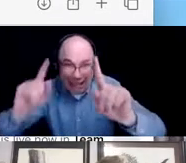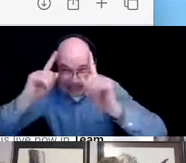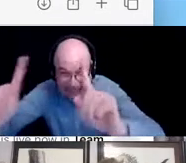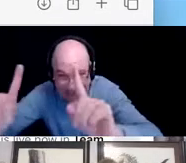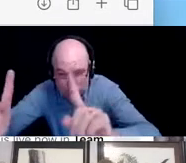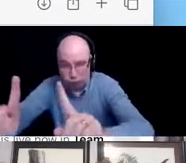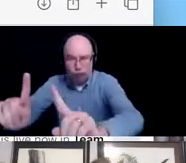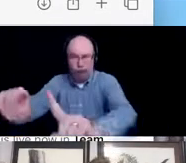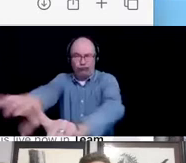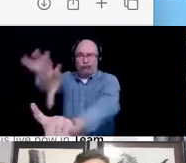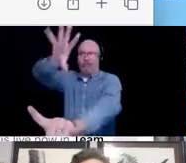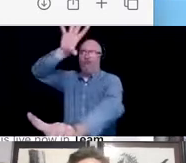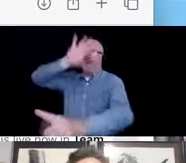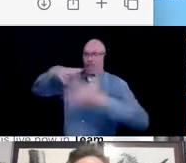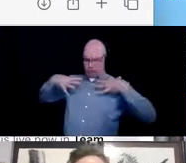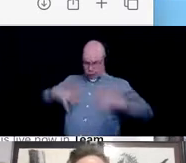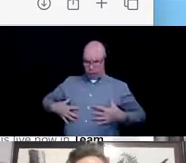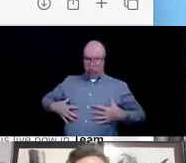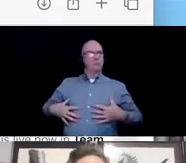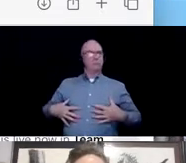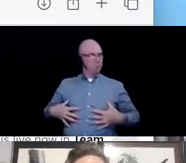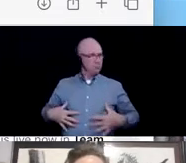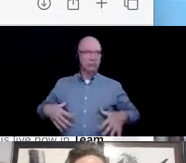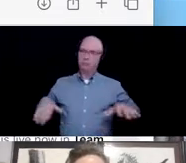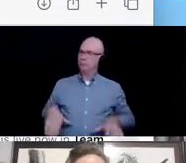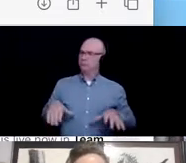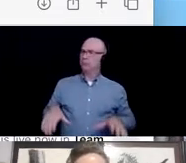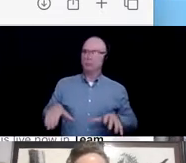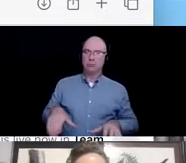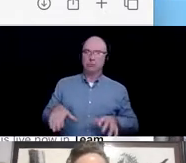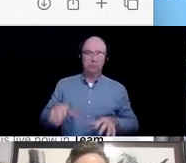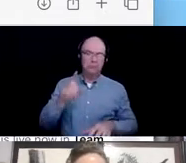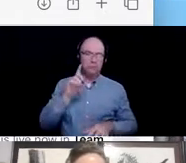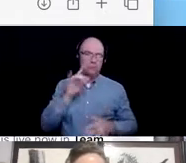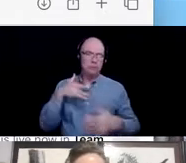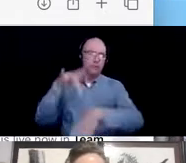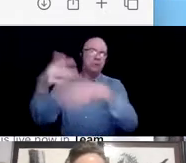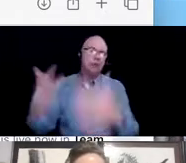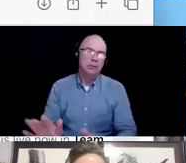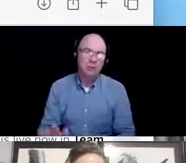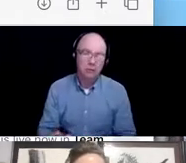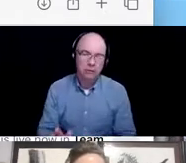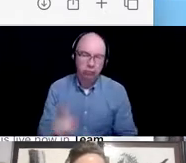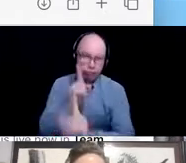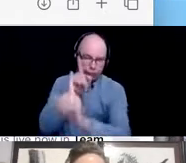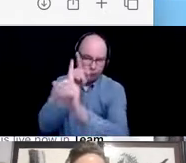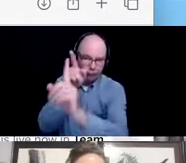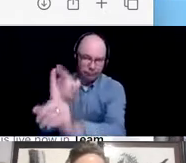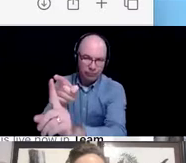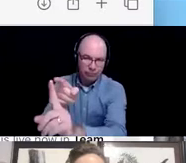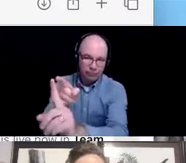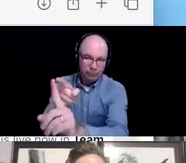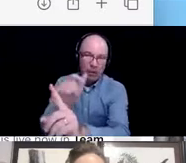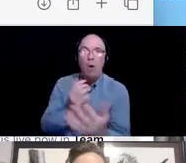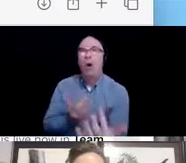power behind any skills you get to learn, is the mindset of, I know I'm going to reach it. So how would I show up in